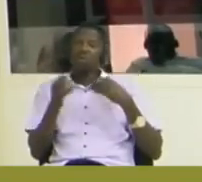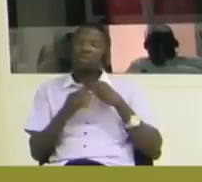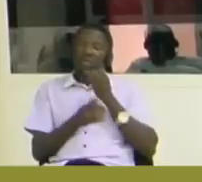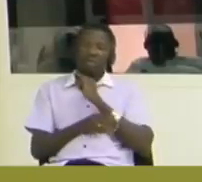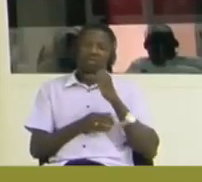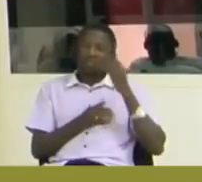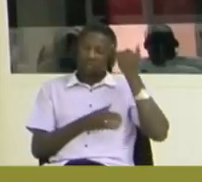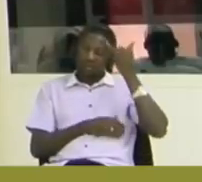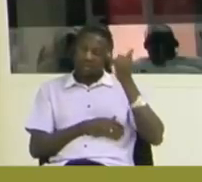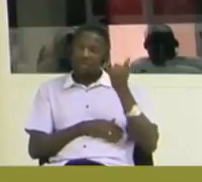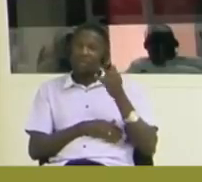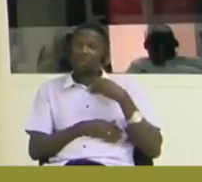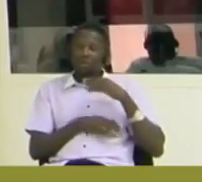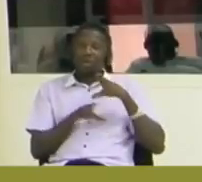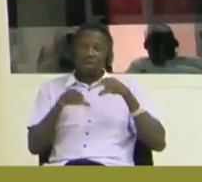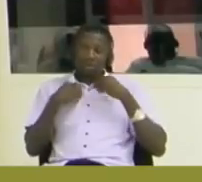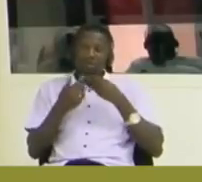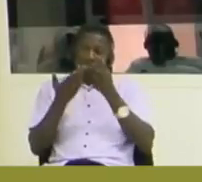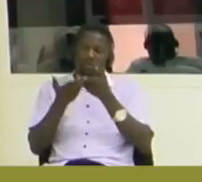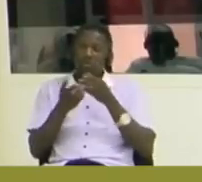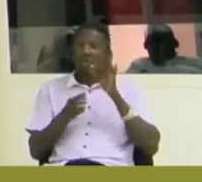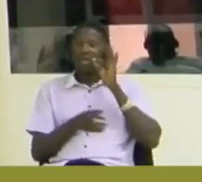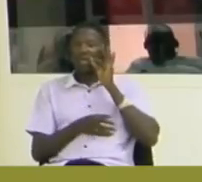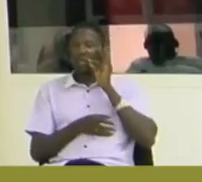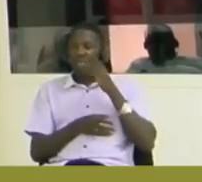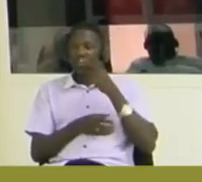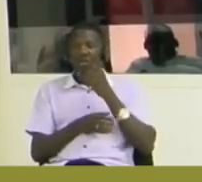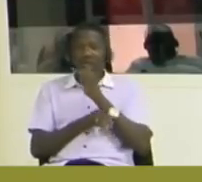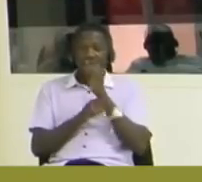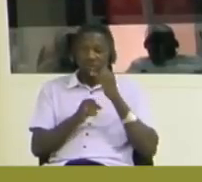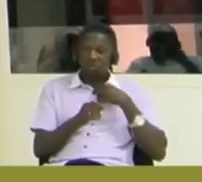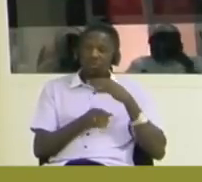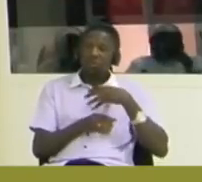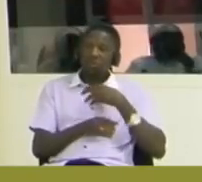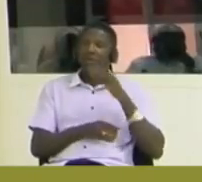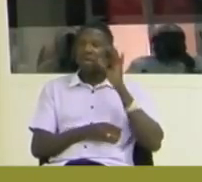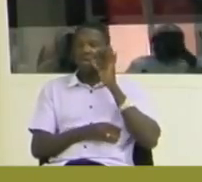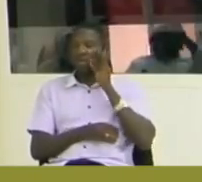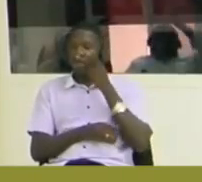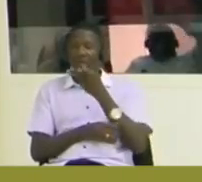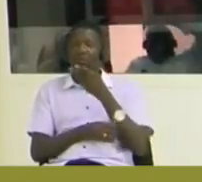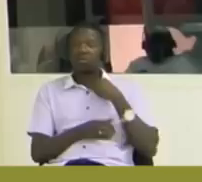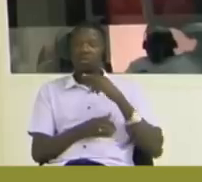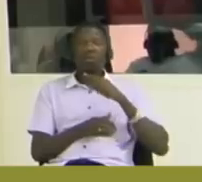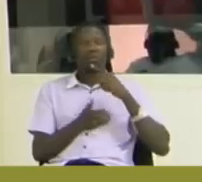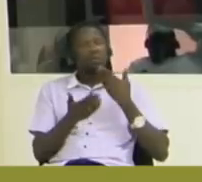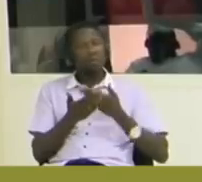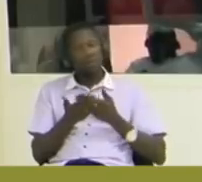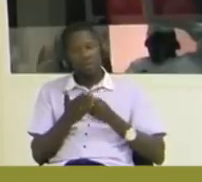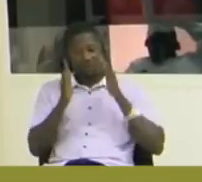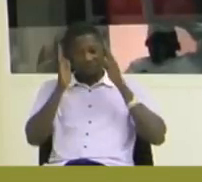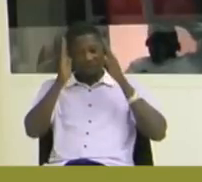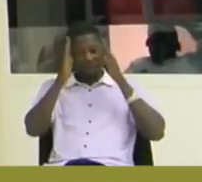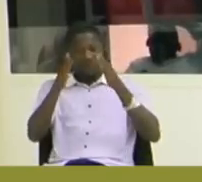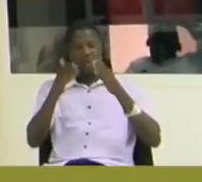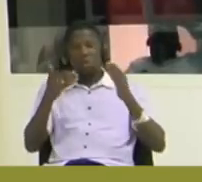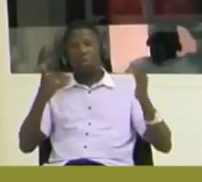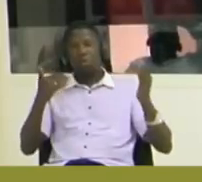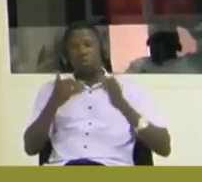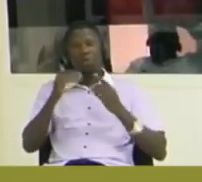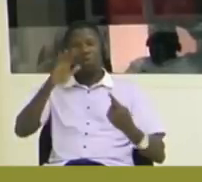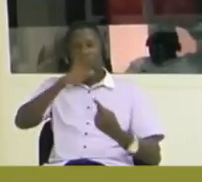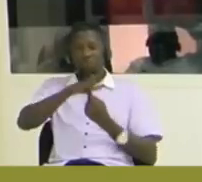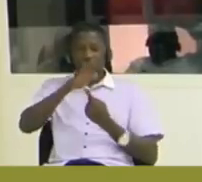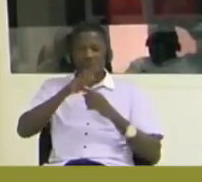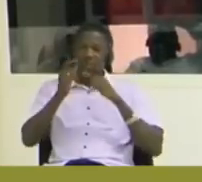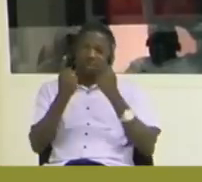you to respond to the issues you want to respond to. But let's focus on the most important